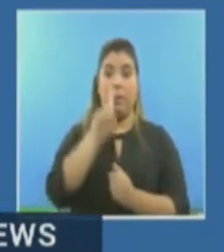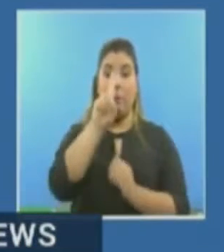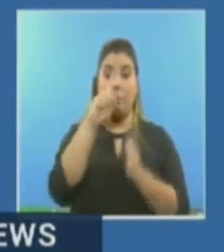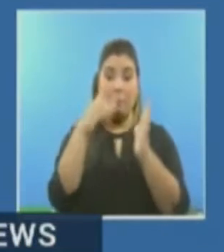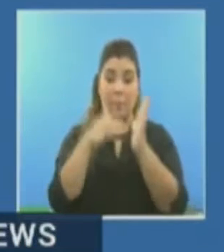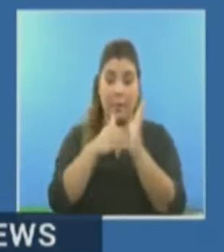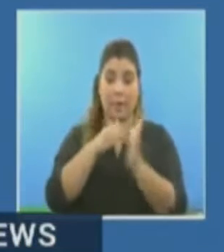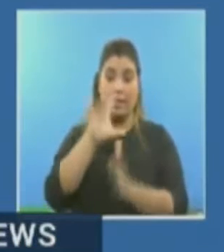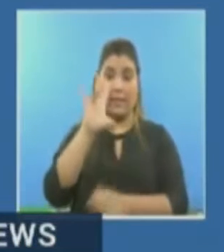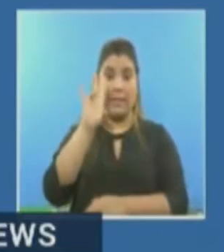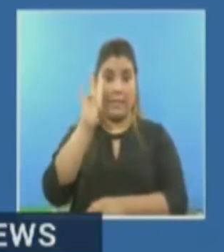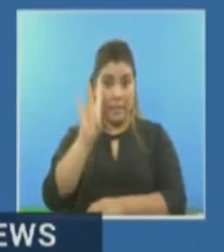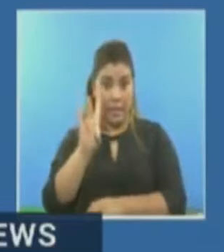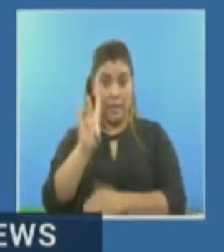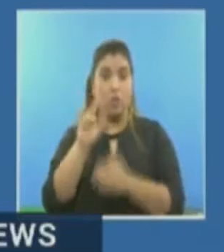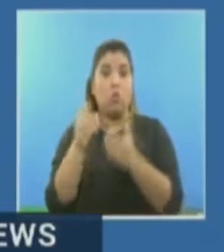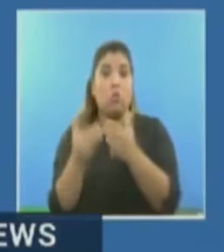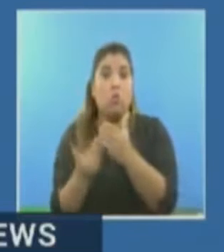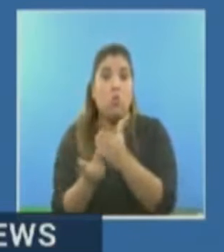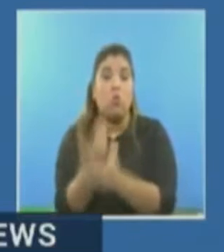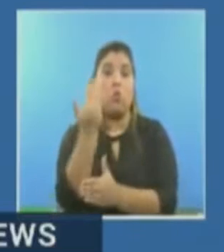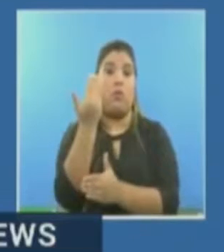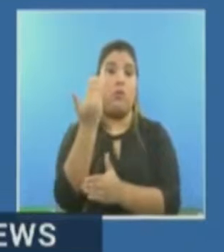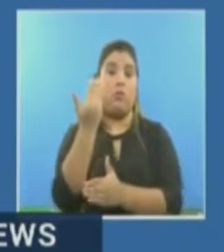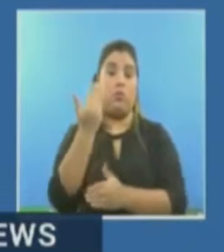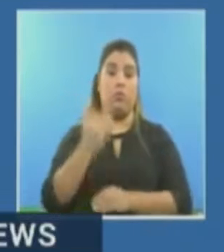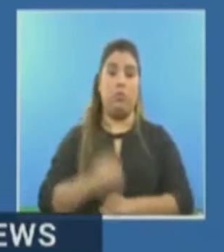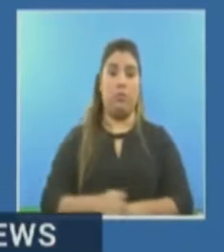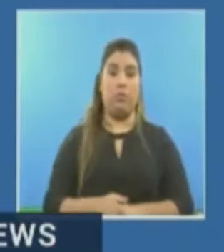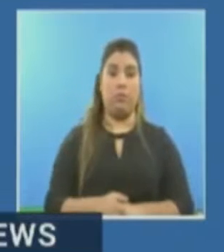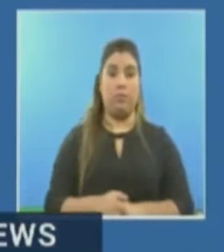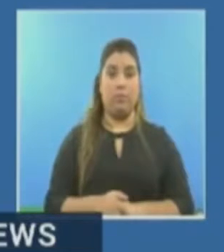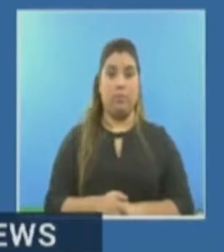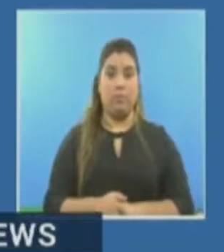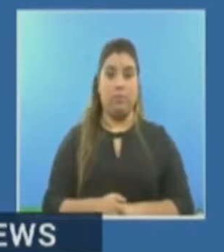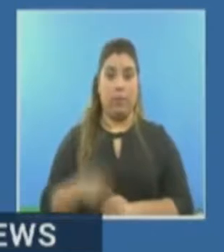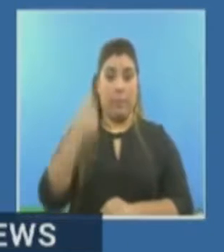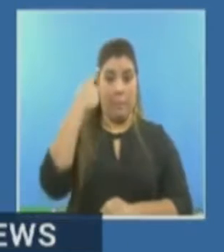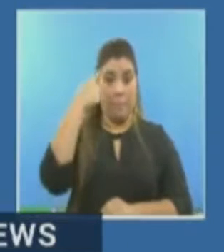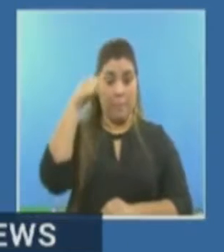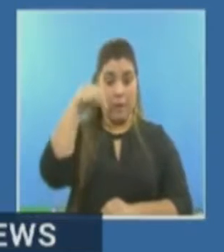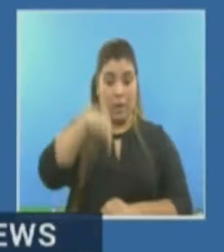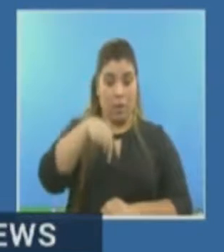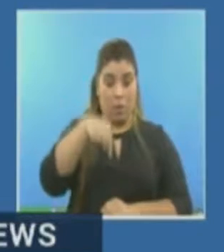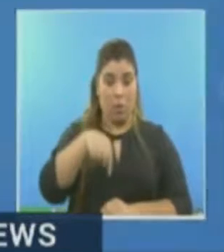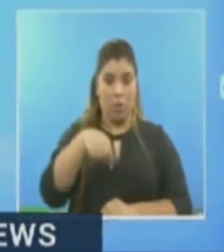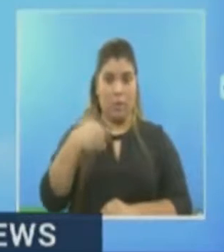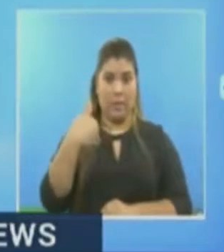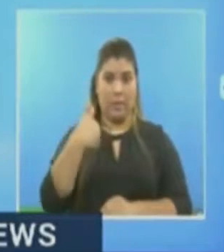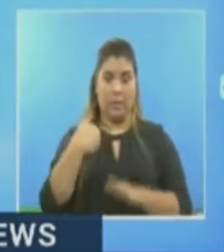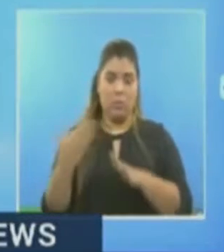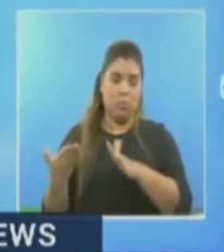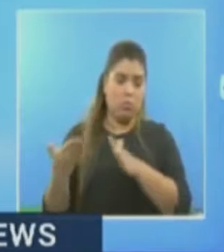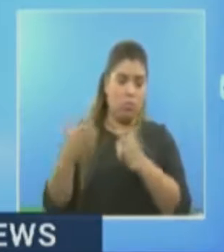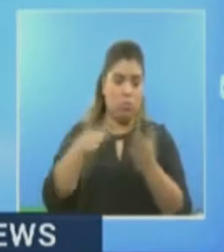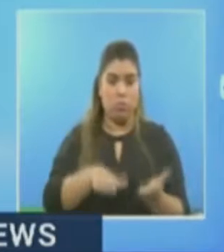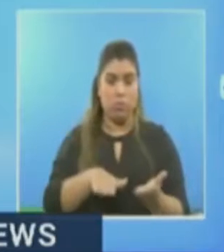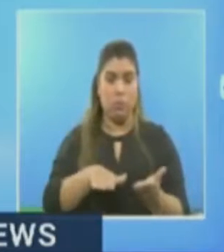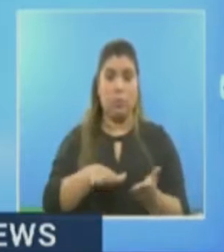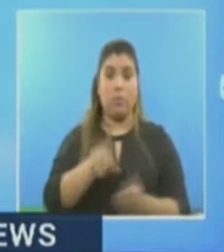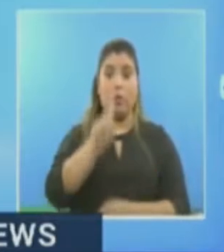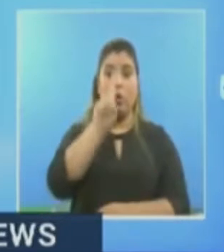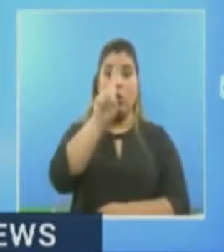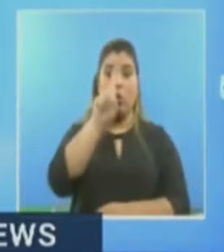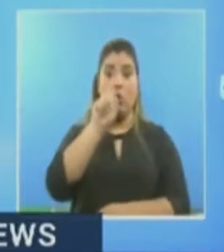new cases. Panama has a lethality rate of 1.94%, and 51% of patients have so